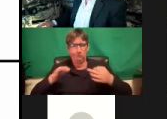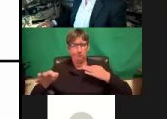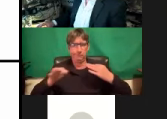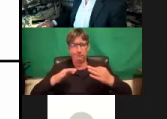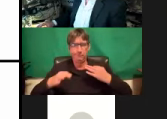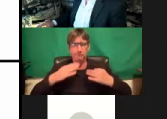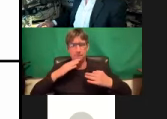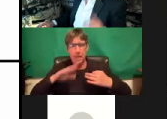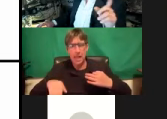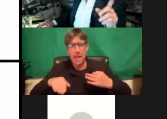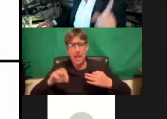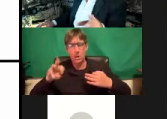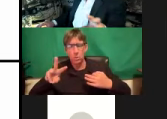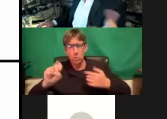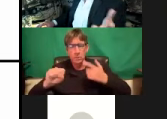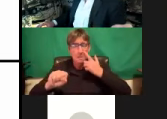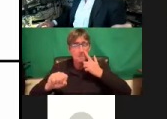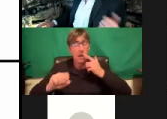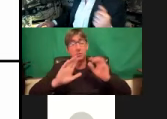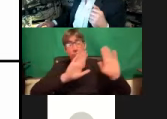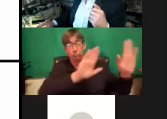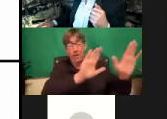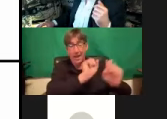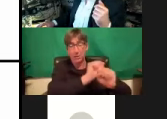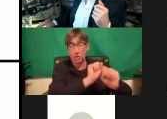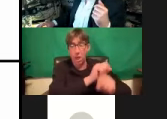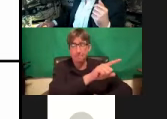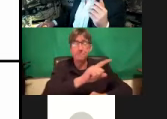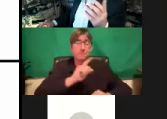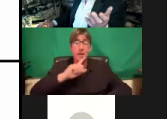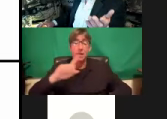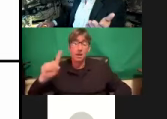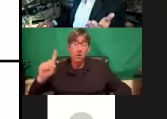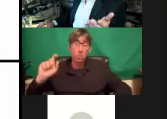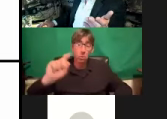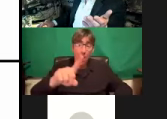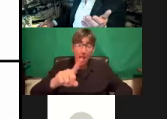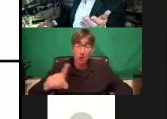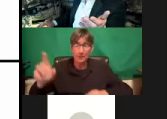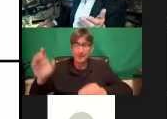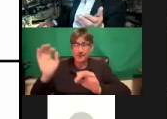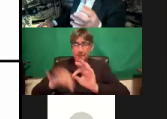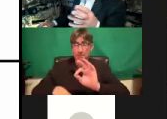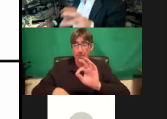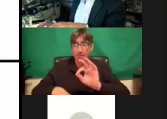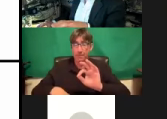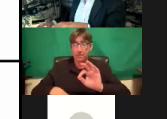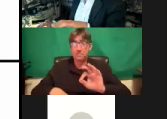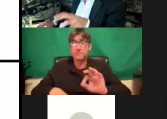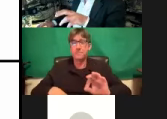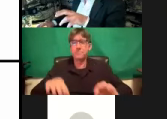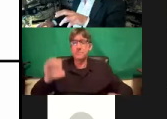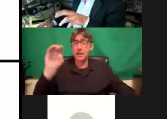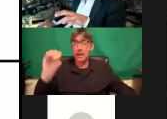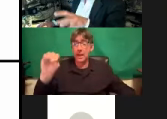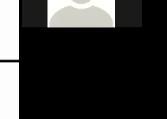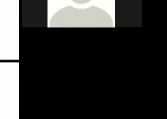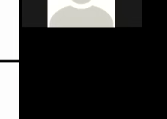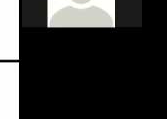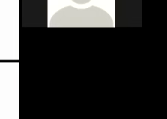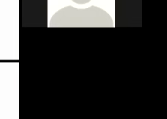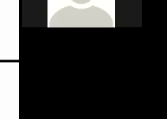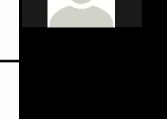out. My question is pretty simple, because the MBTA website for